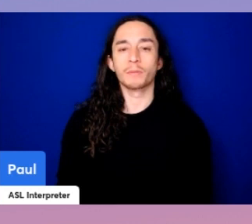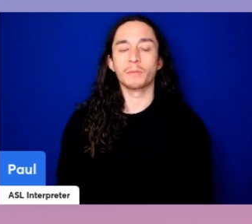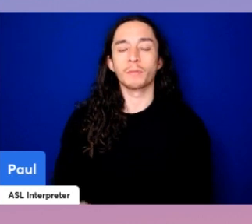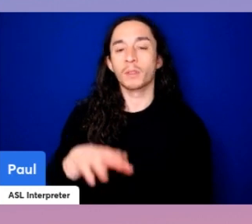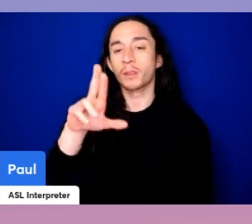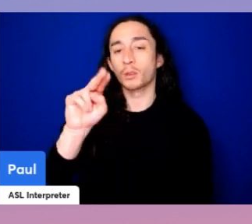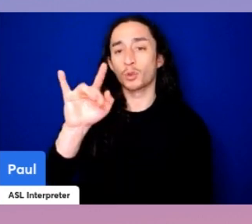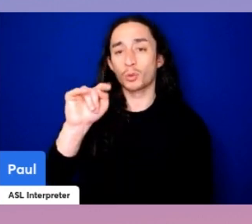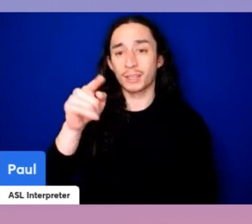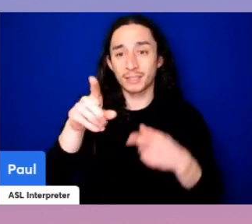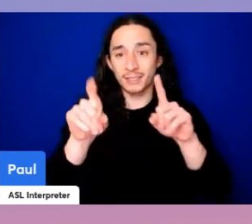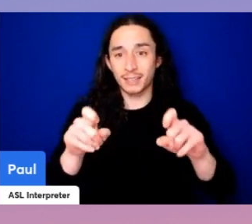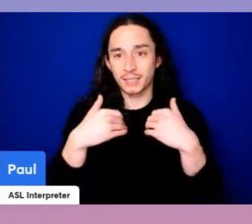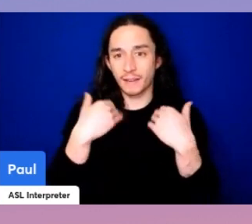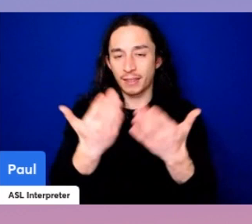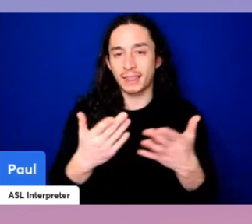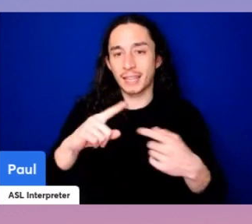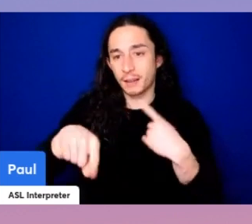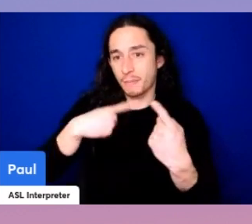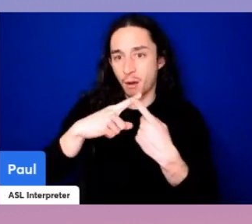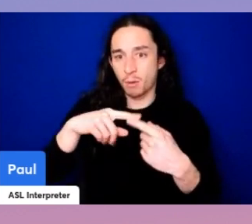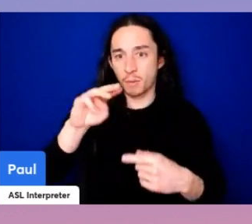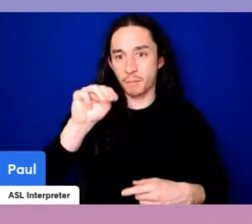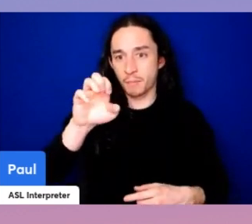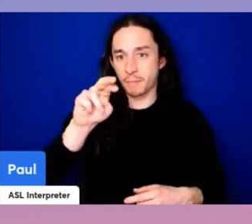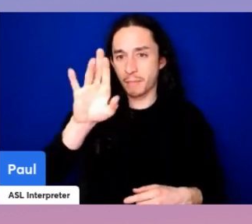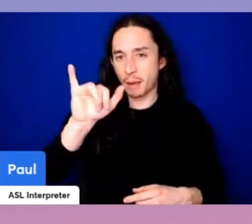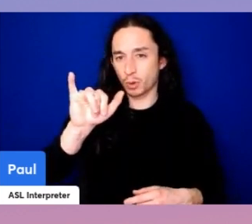CPU. Yeah, as you can see in here.